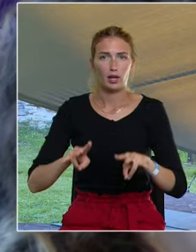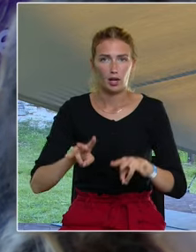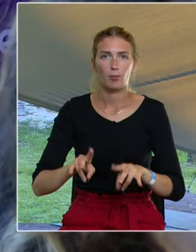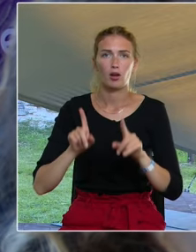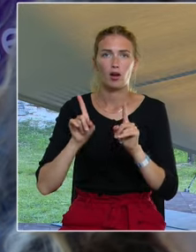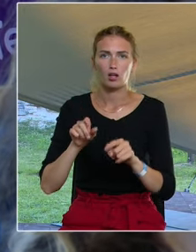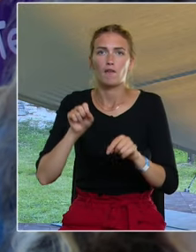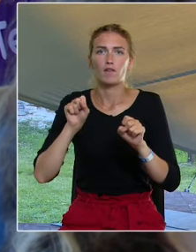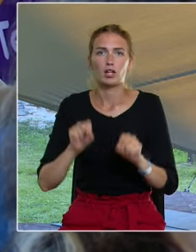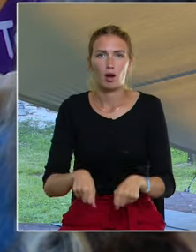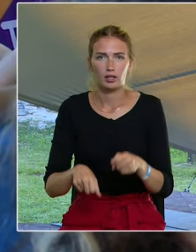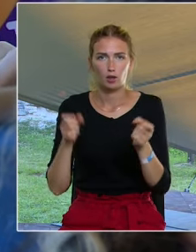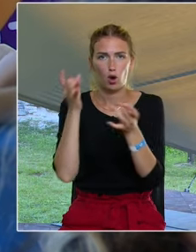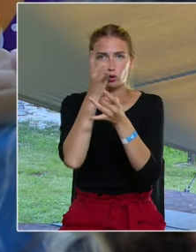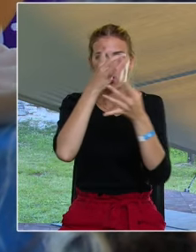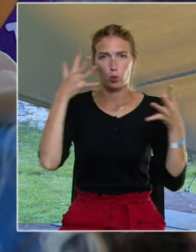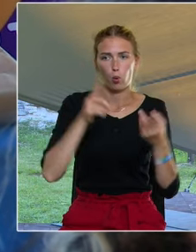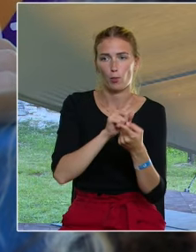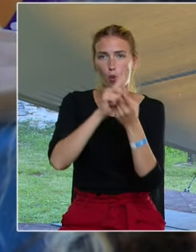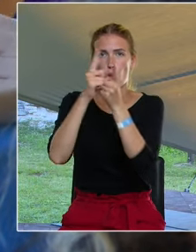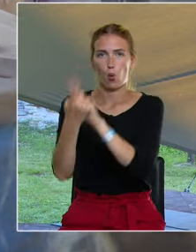alter this and alter the way that we see our environment